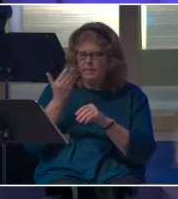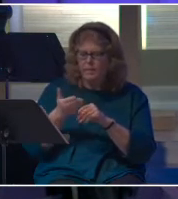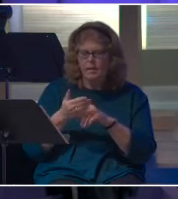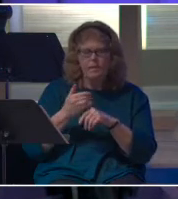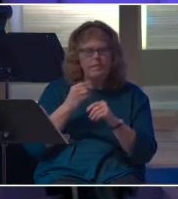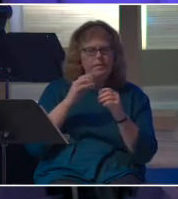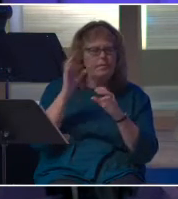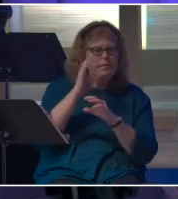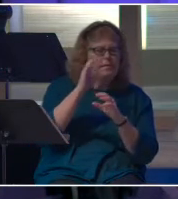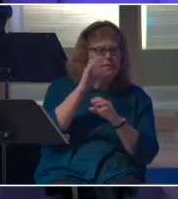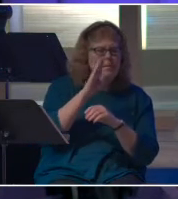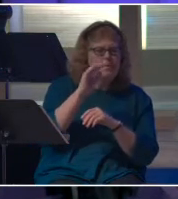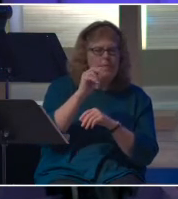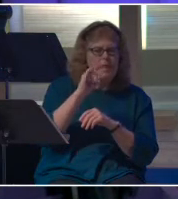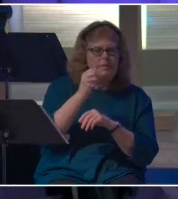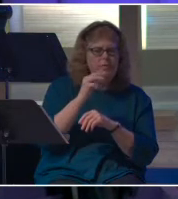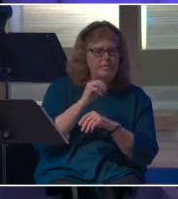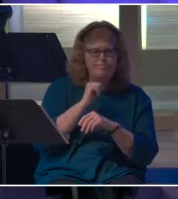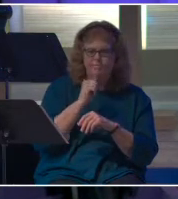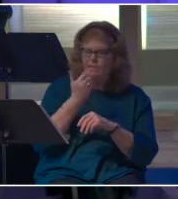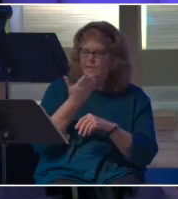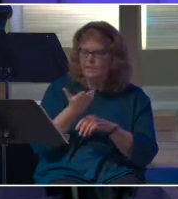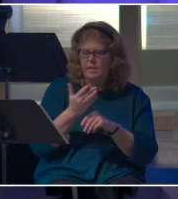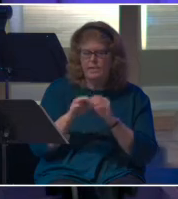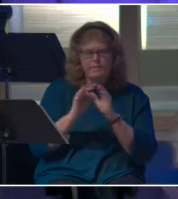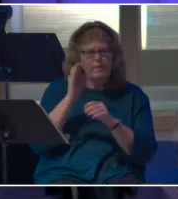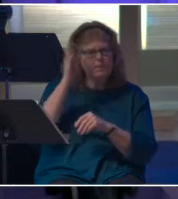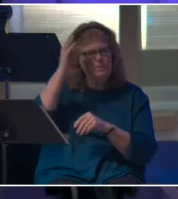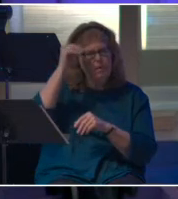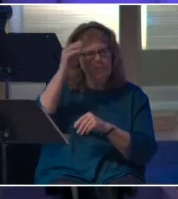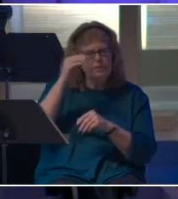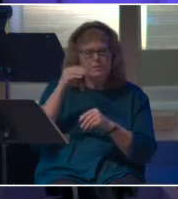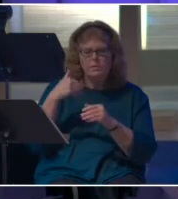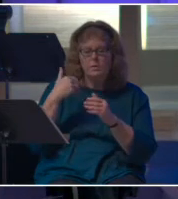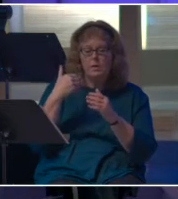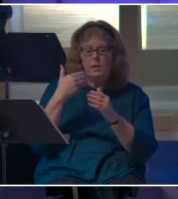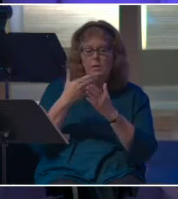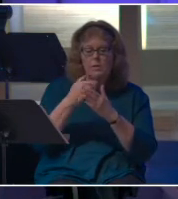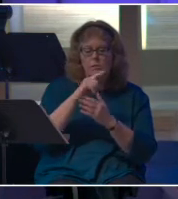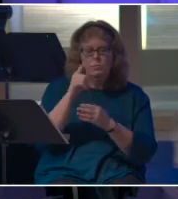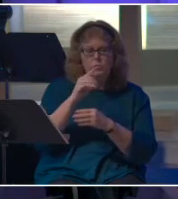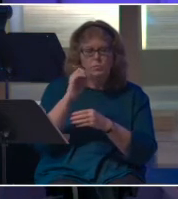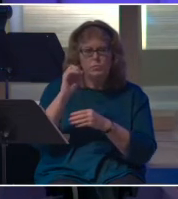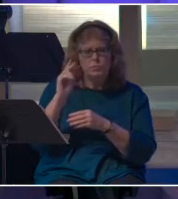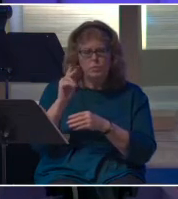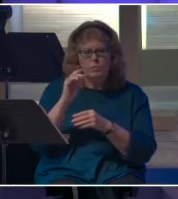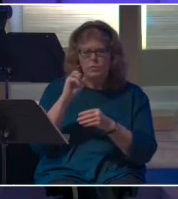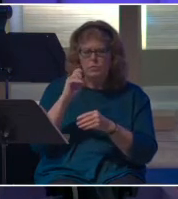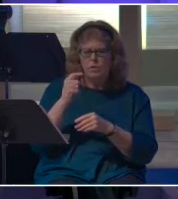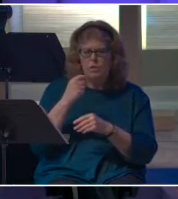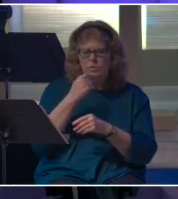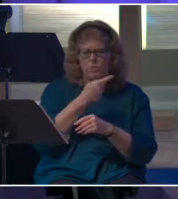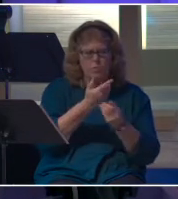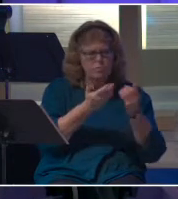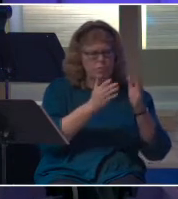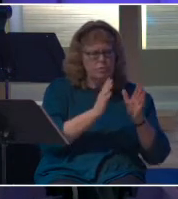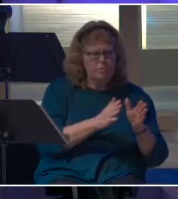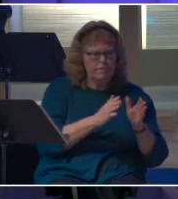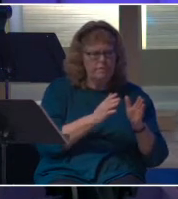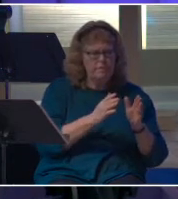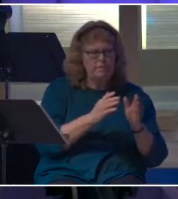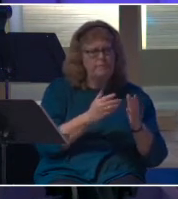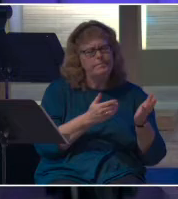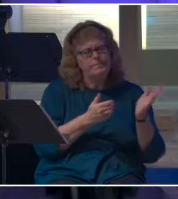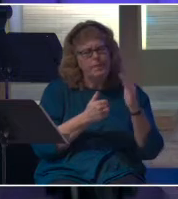they passed through the land of Benjamin, but did not find them. When they came to the land of Zuph, Saul said to his servant who was with him,